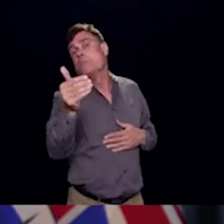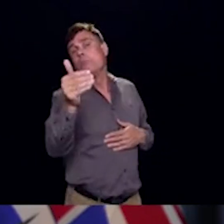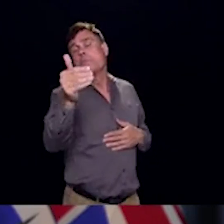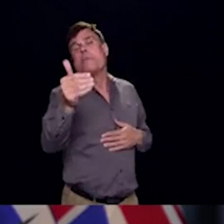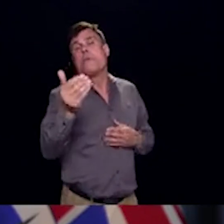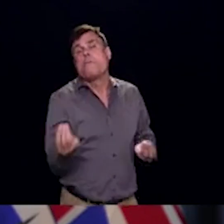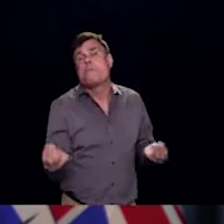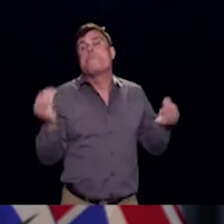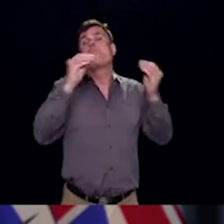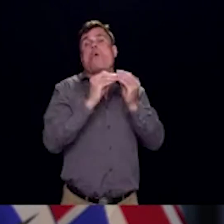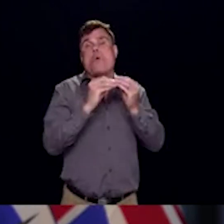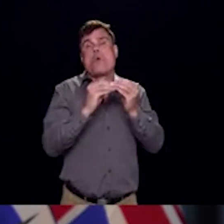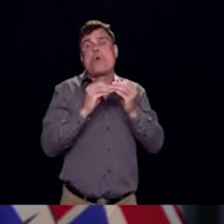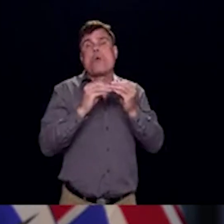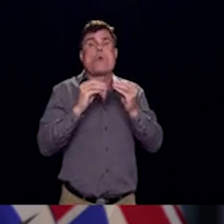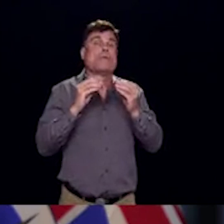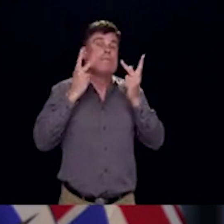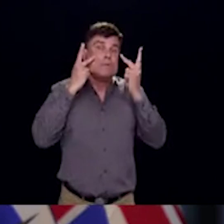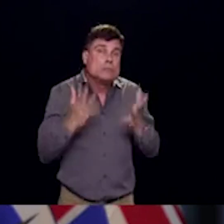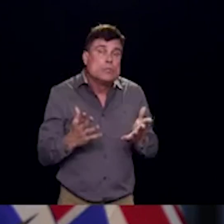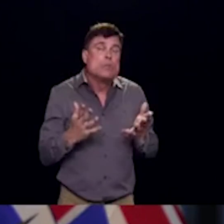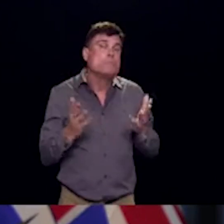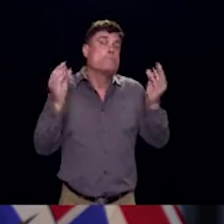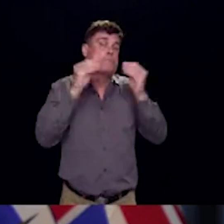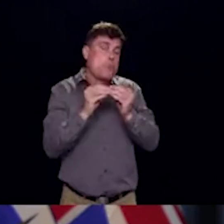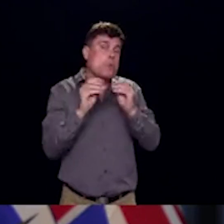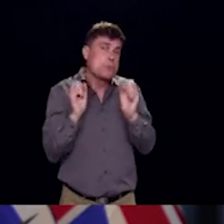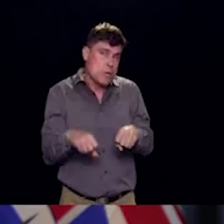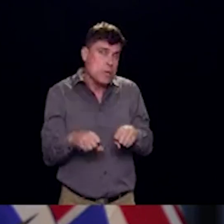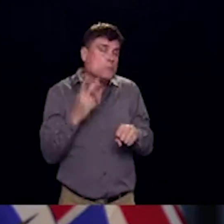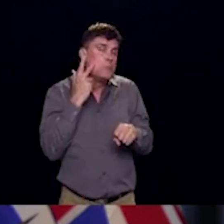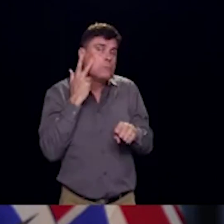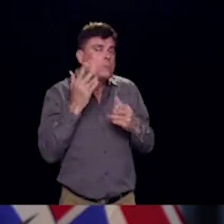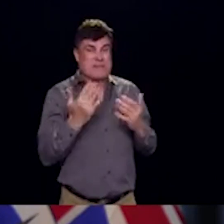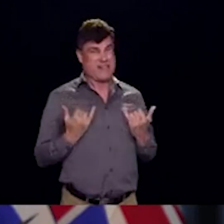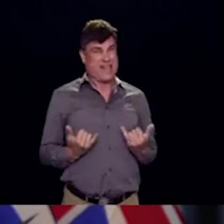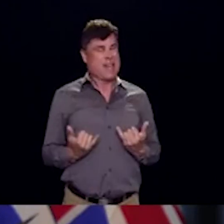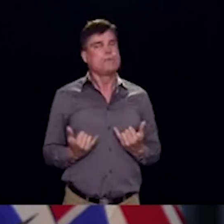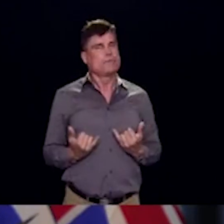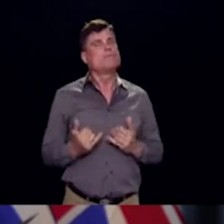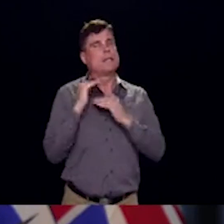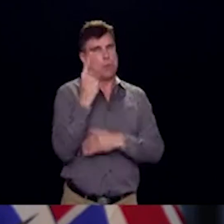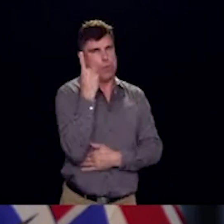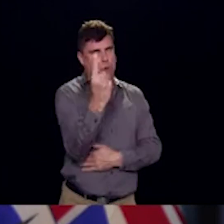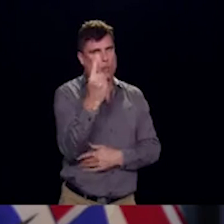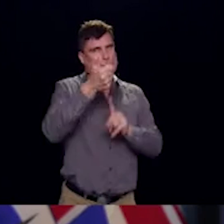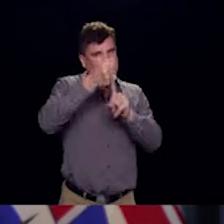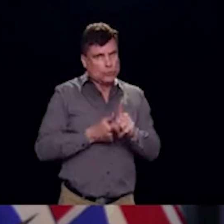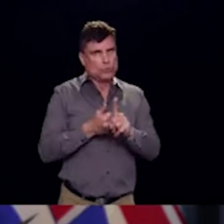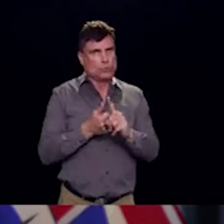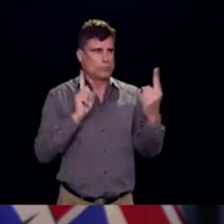and visits to our seniors and elders. And to all of the seniors and elders in our care homes, thank